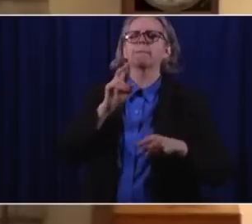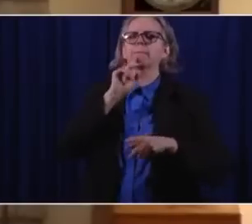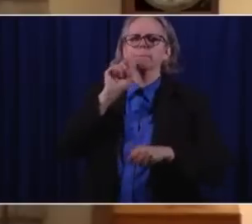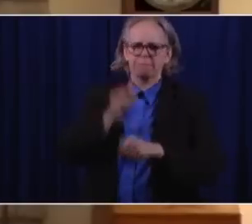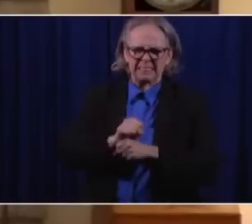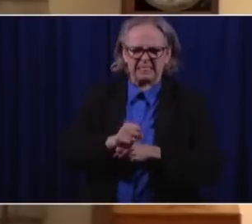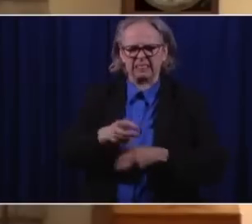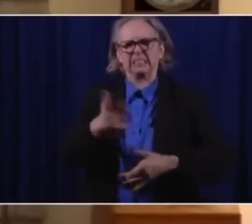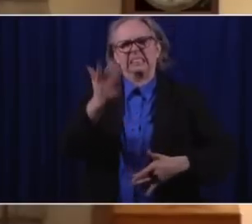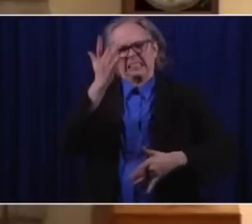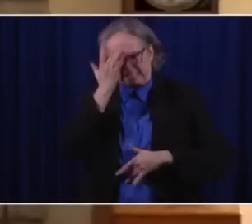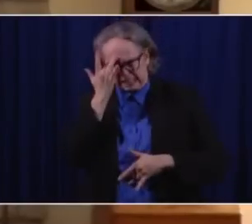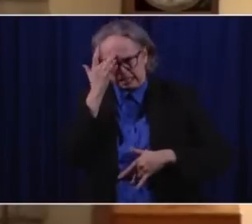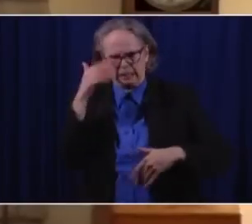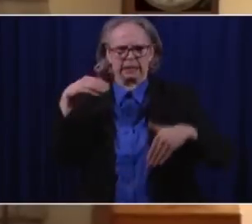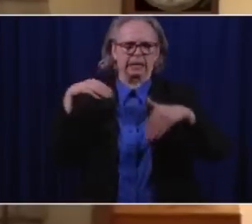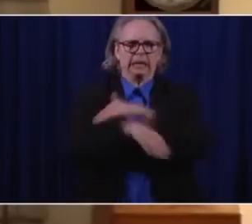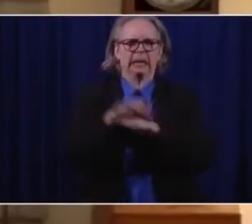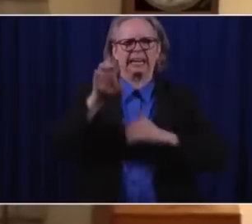hospital slide.